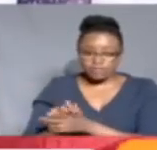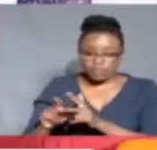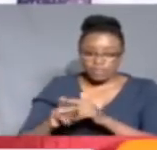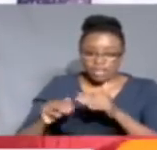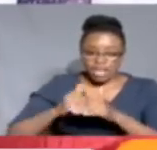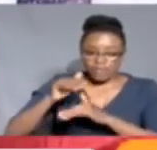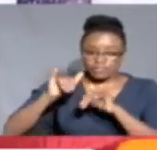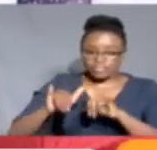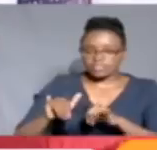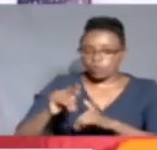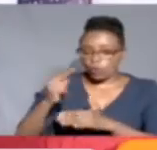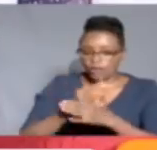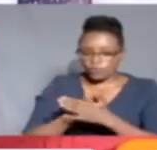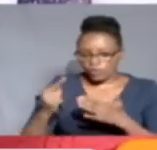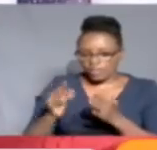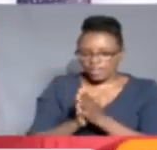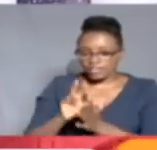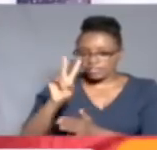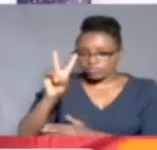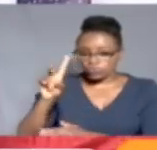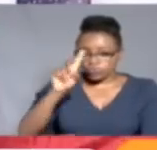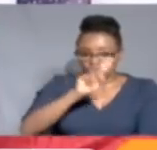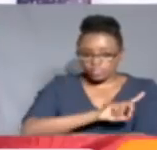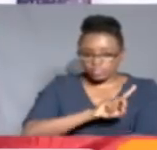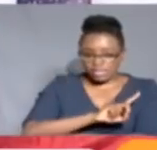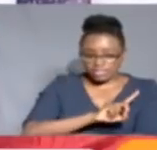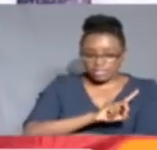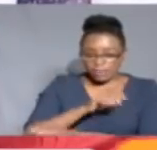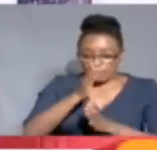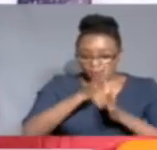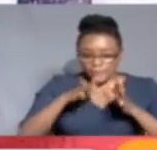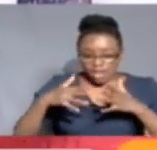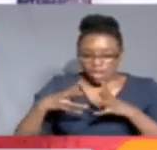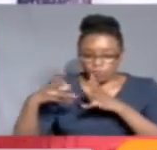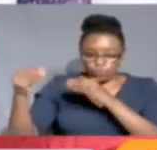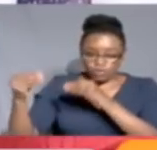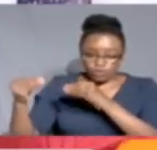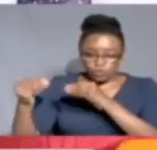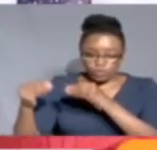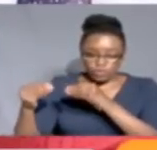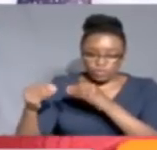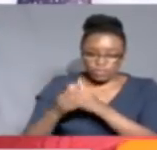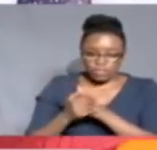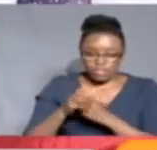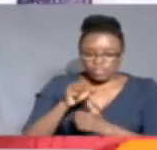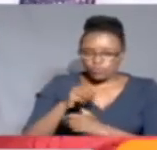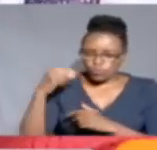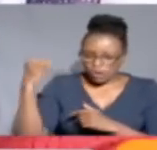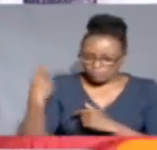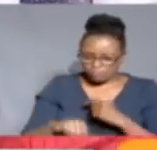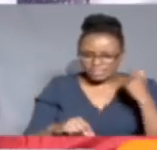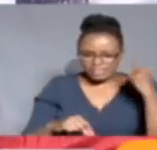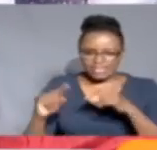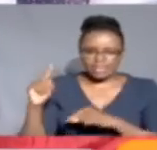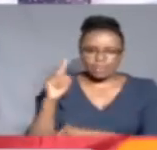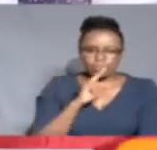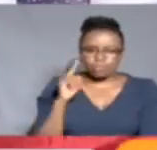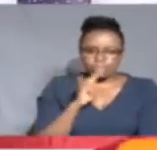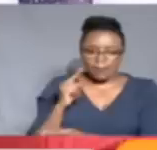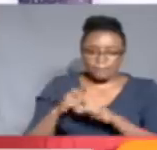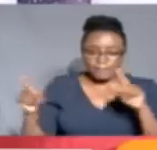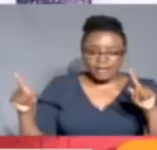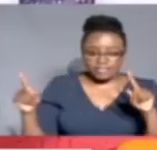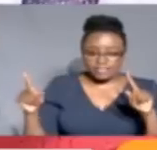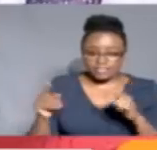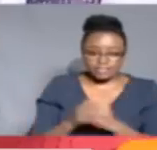after staying for a week and 2 days. We were beaten up so bad. But it came